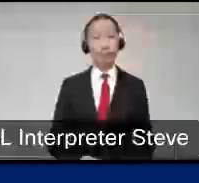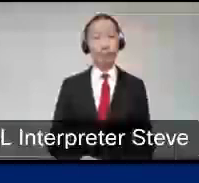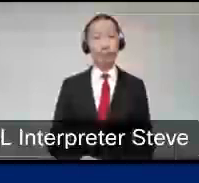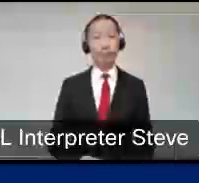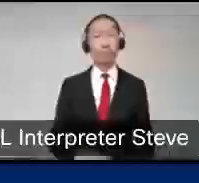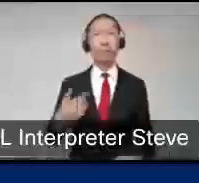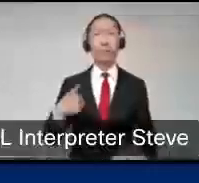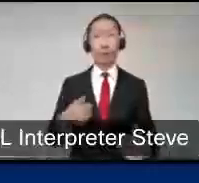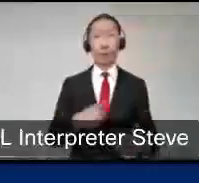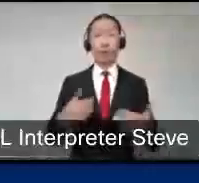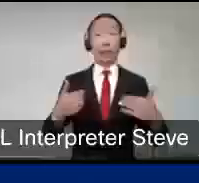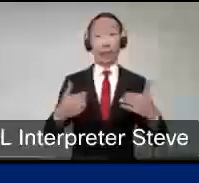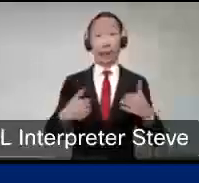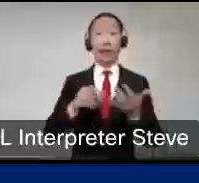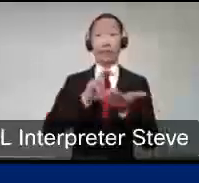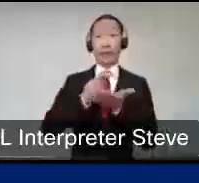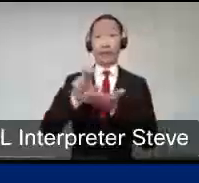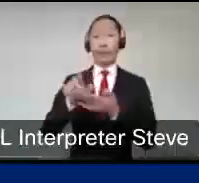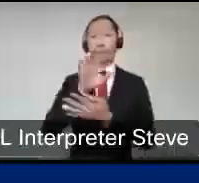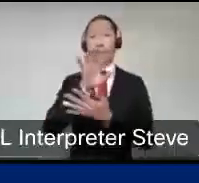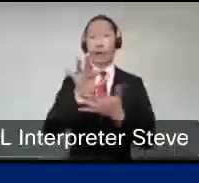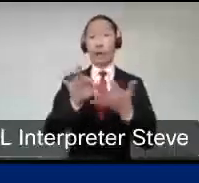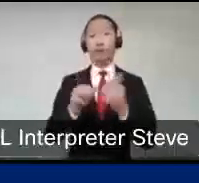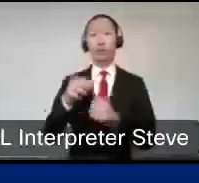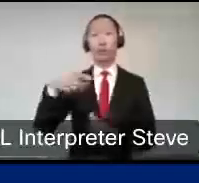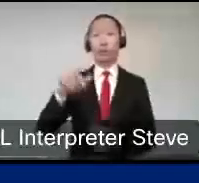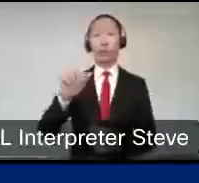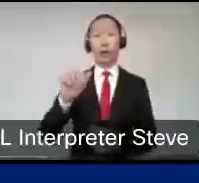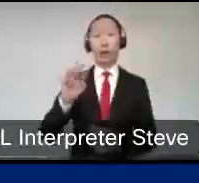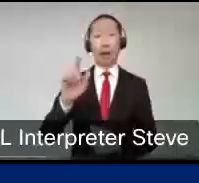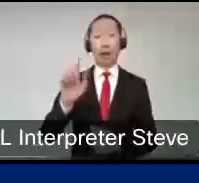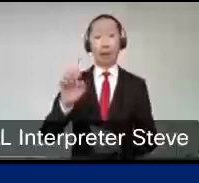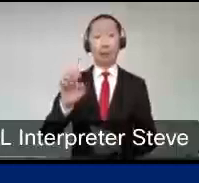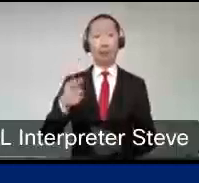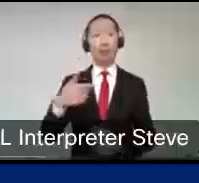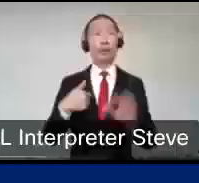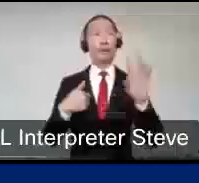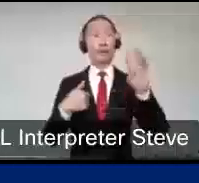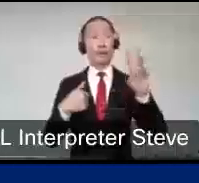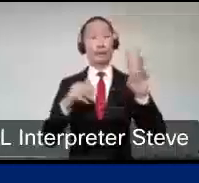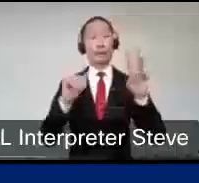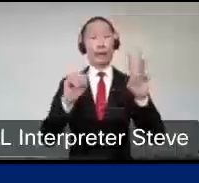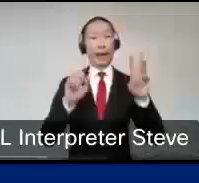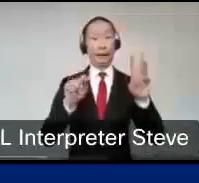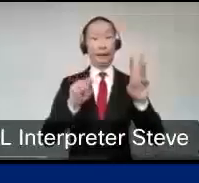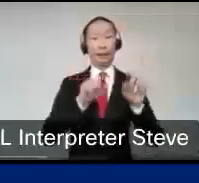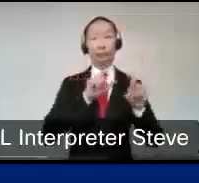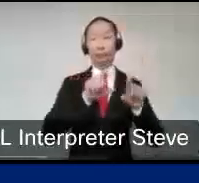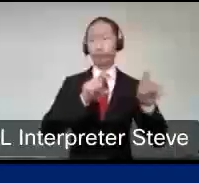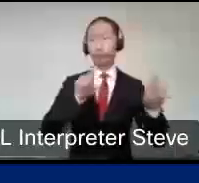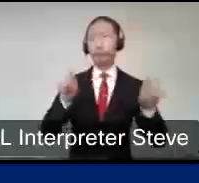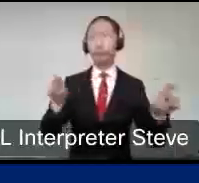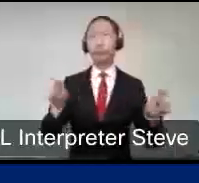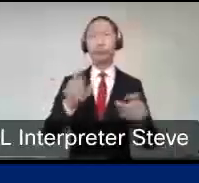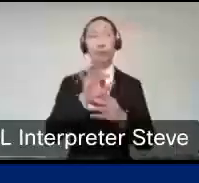So we have investment options with PA ABLE. There are 6 asset allocation options that you see on